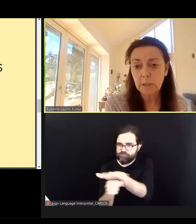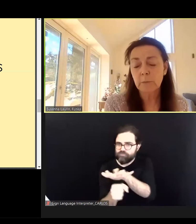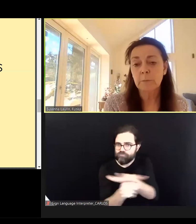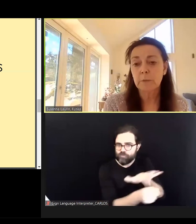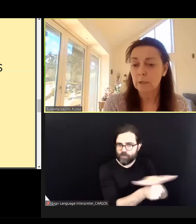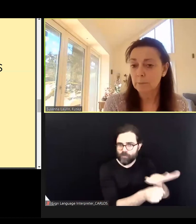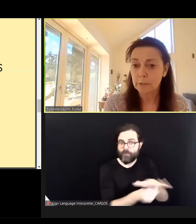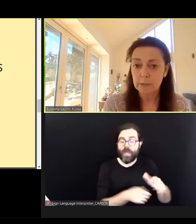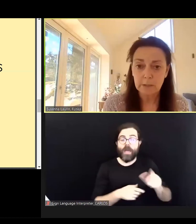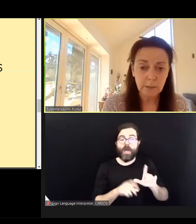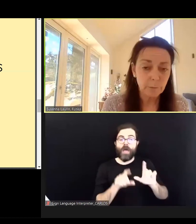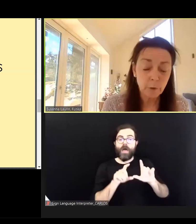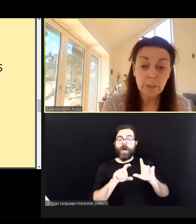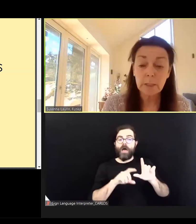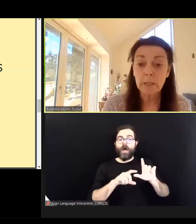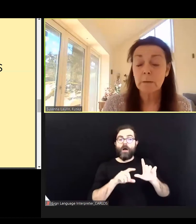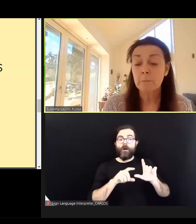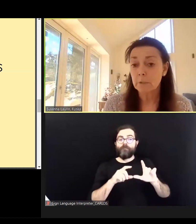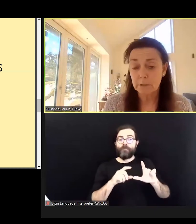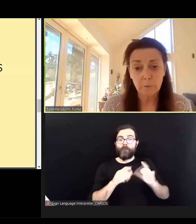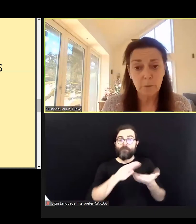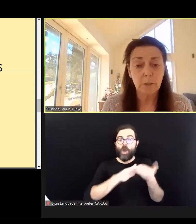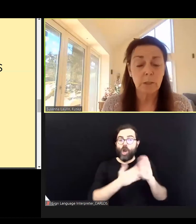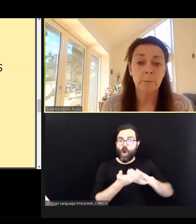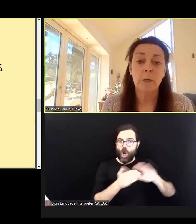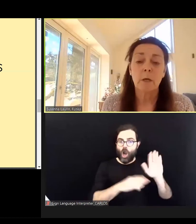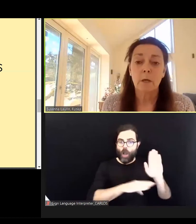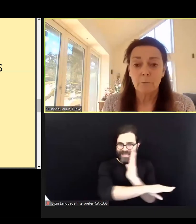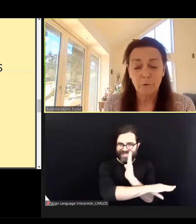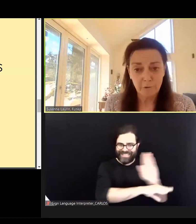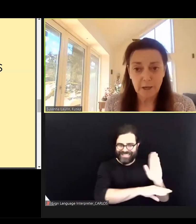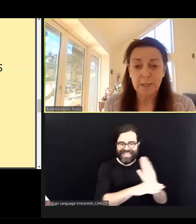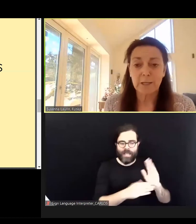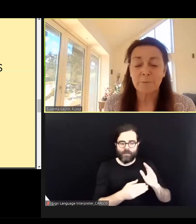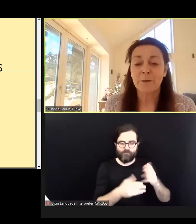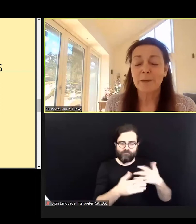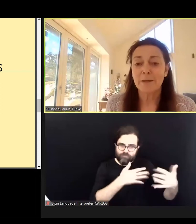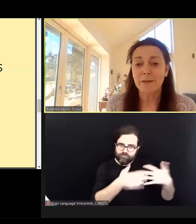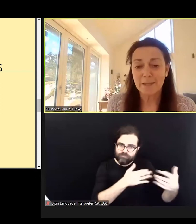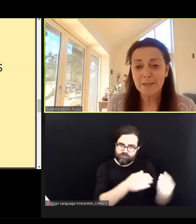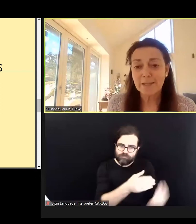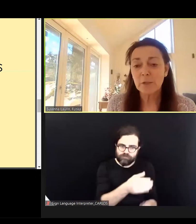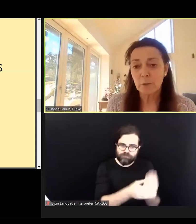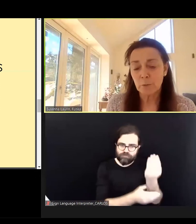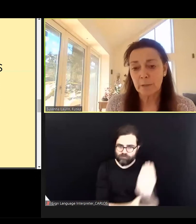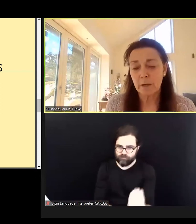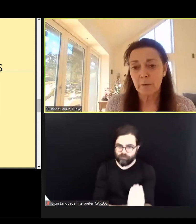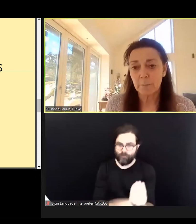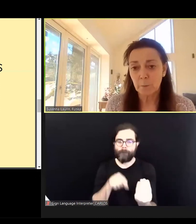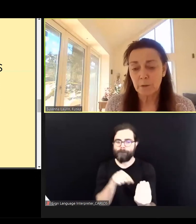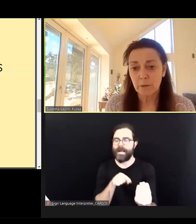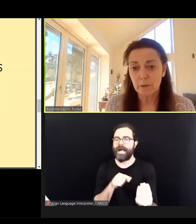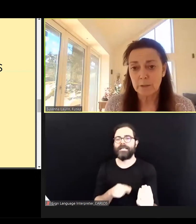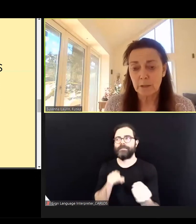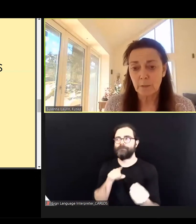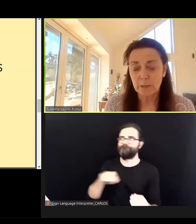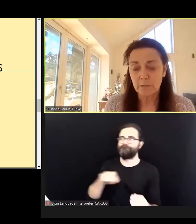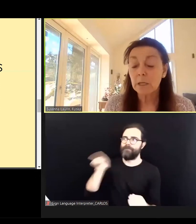this year. So we are now looking very eagerly to all the member states and see how they handle this